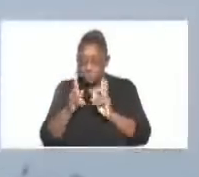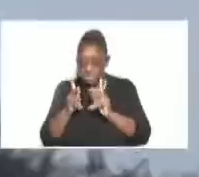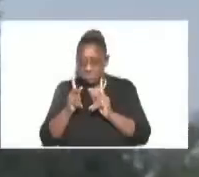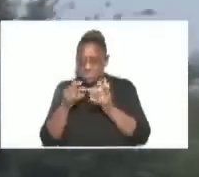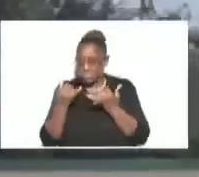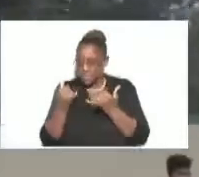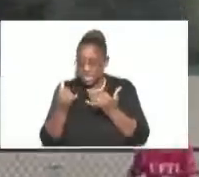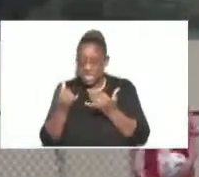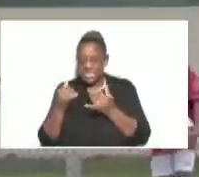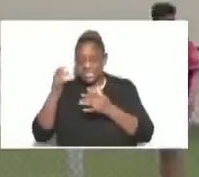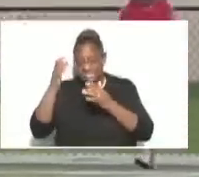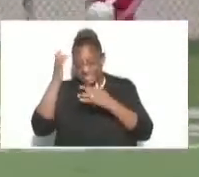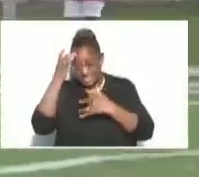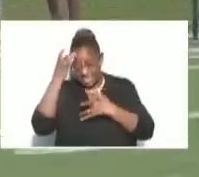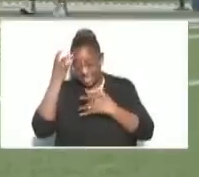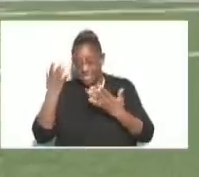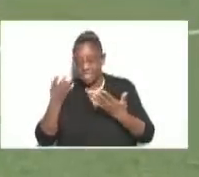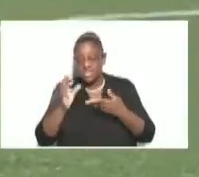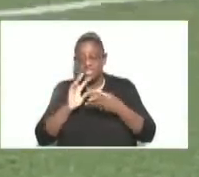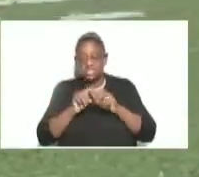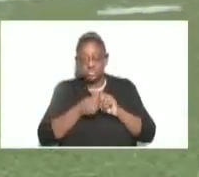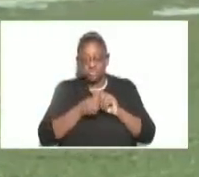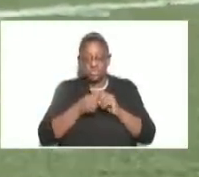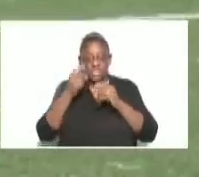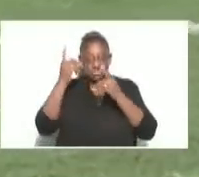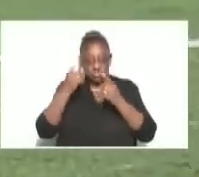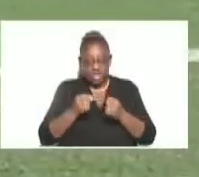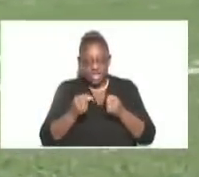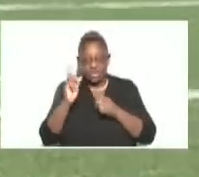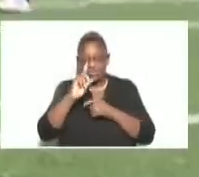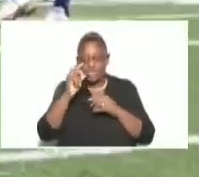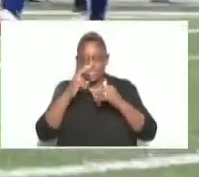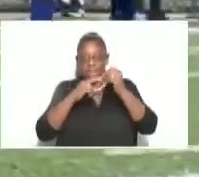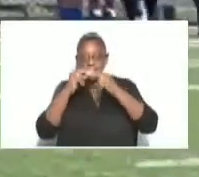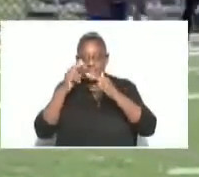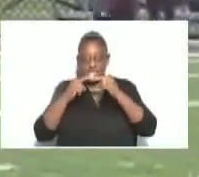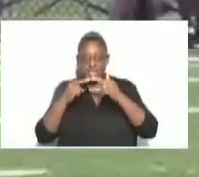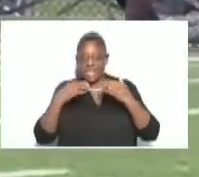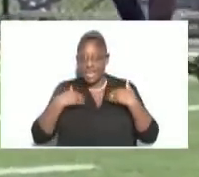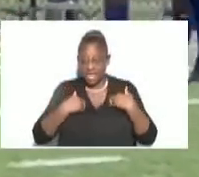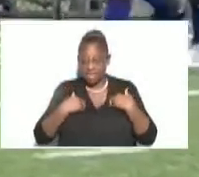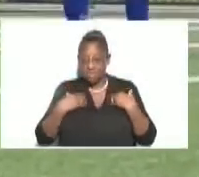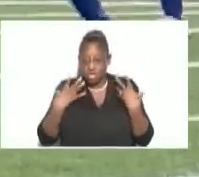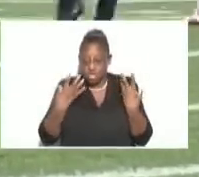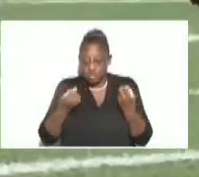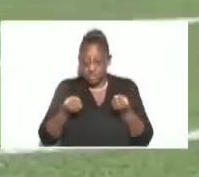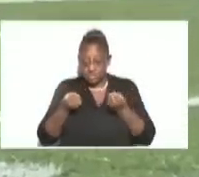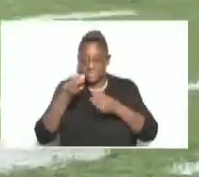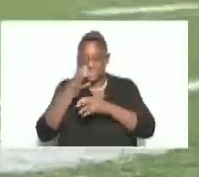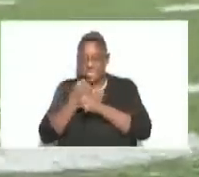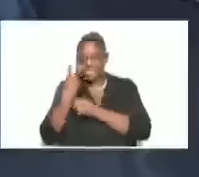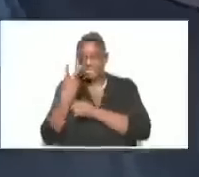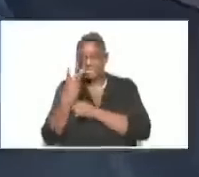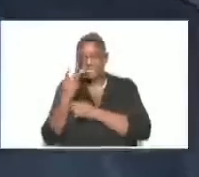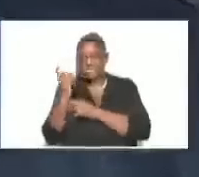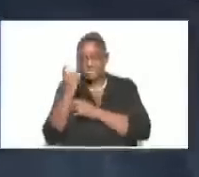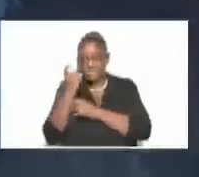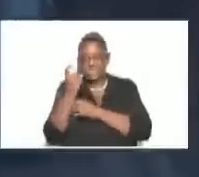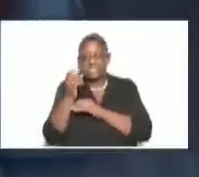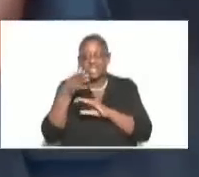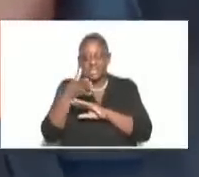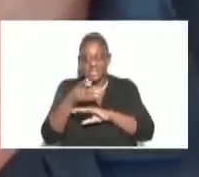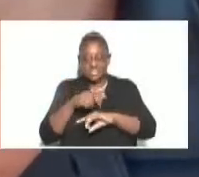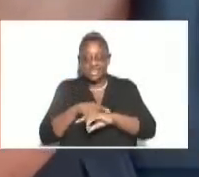I was proud to be that man. And hopefully next trip we can build on this, have our confidence, and get another 2 wins on our next trip. Also,